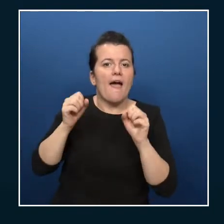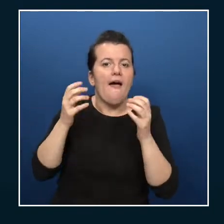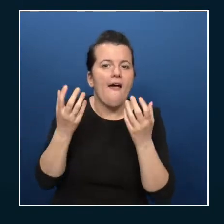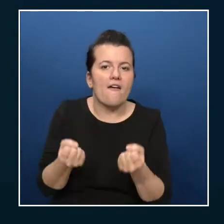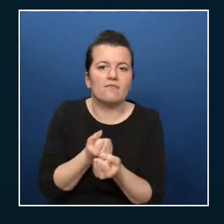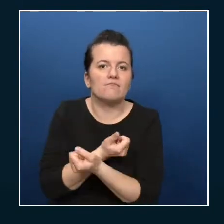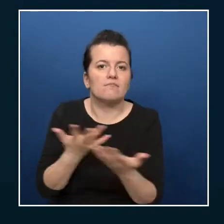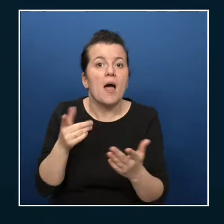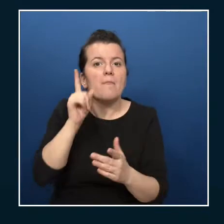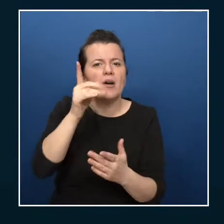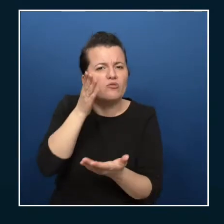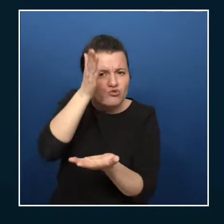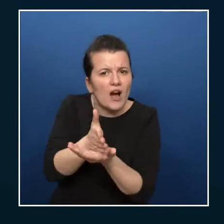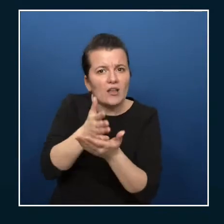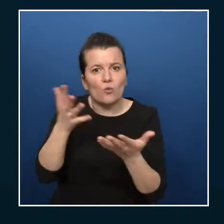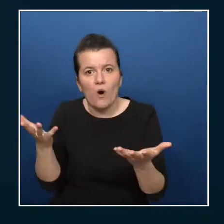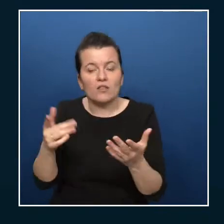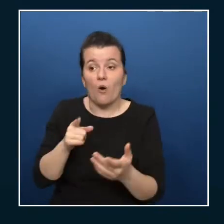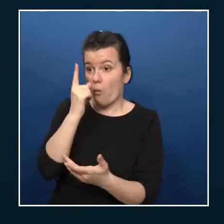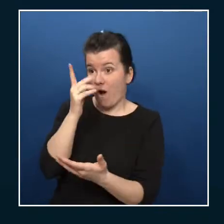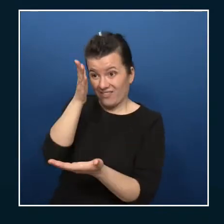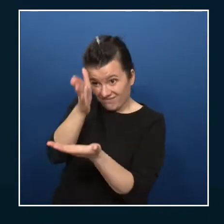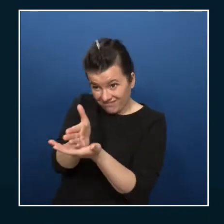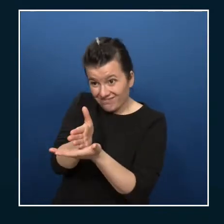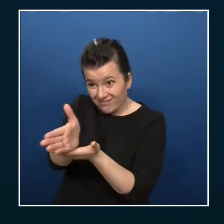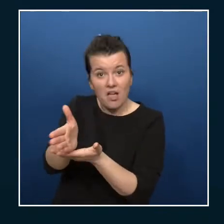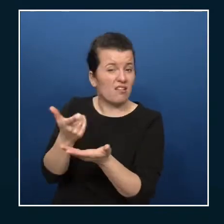And there's not really one size fits all. So it's